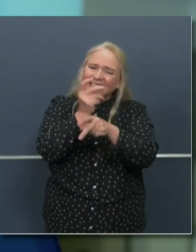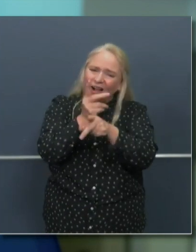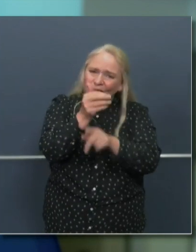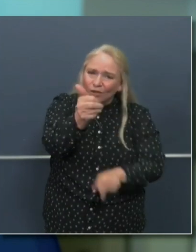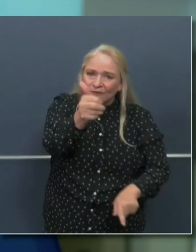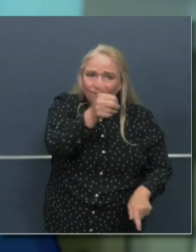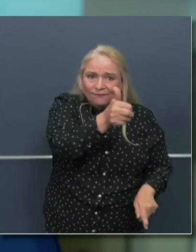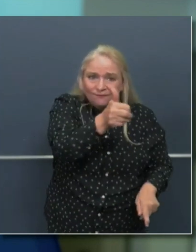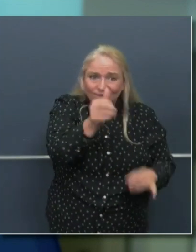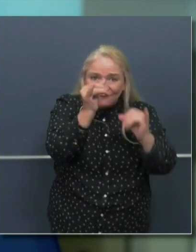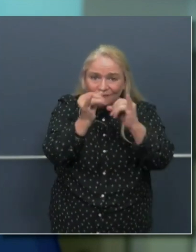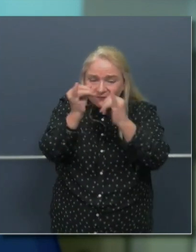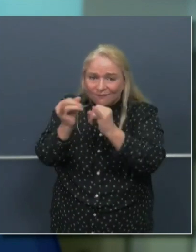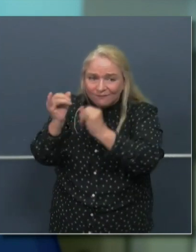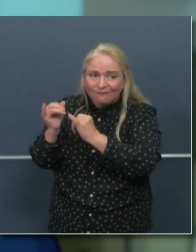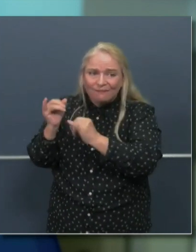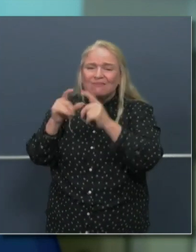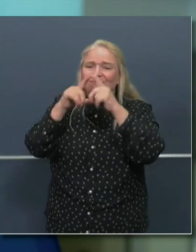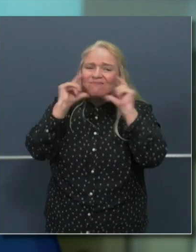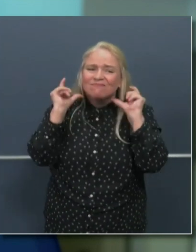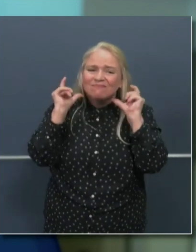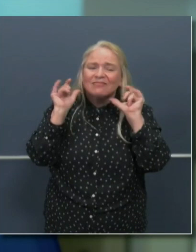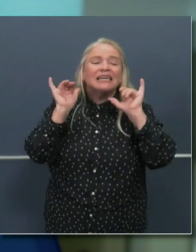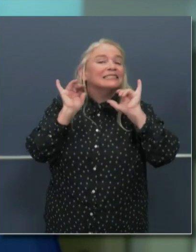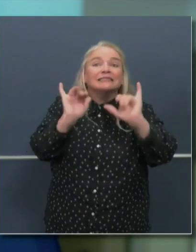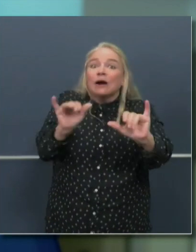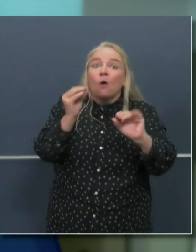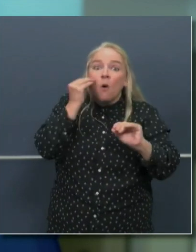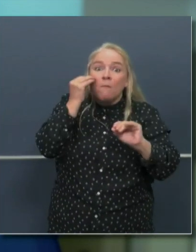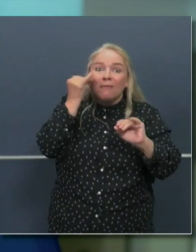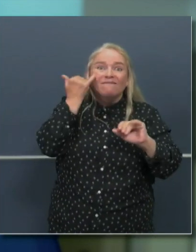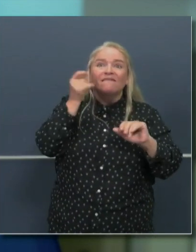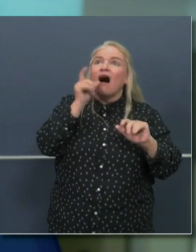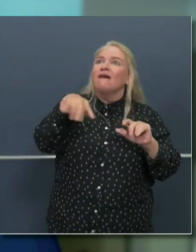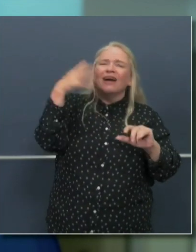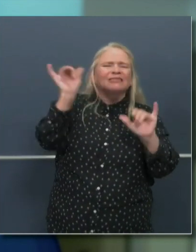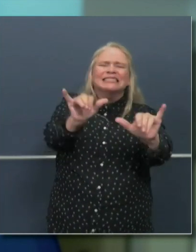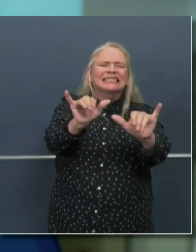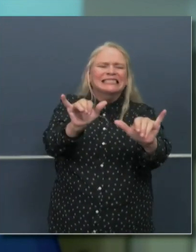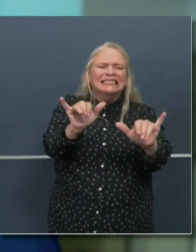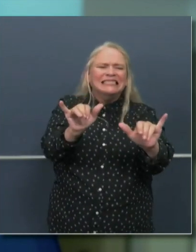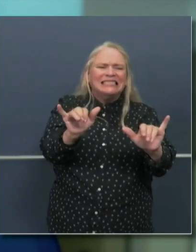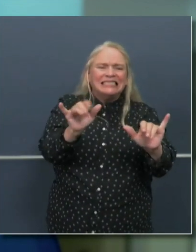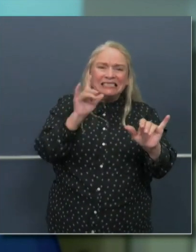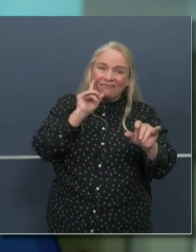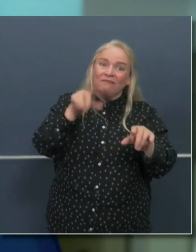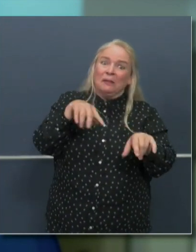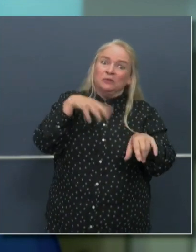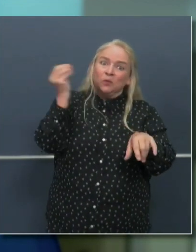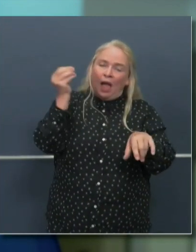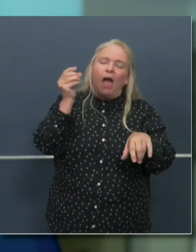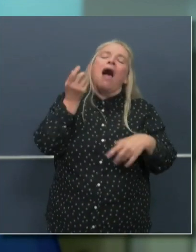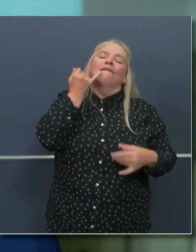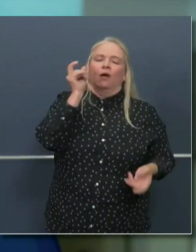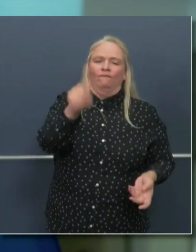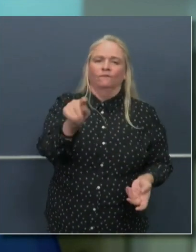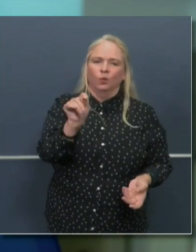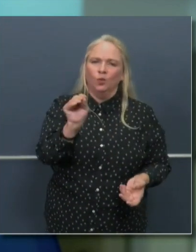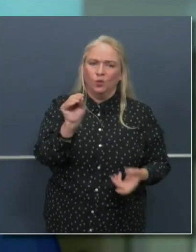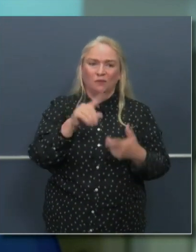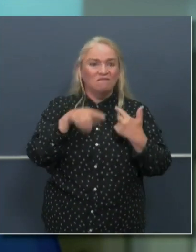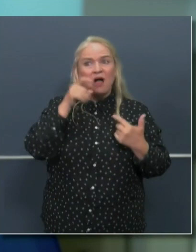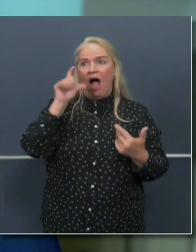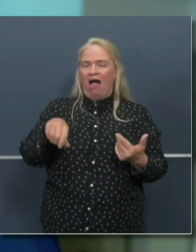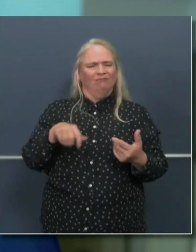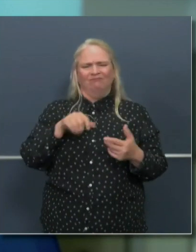this moment and do what you can to stay home except for essential purposes and essential needs. So with that, of course, now happy to